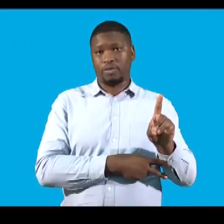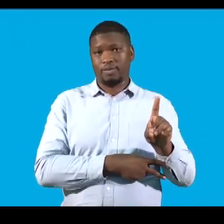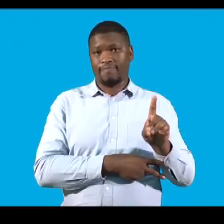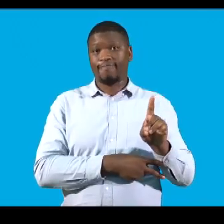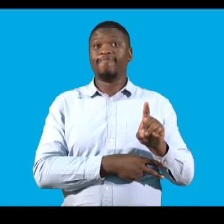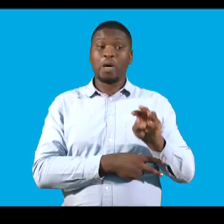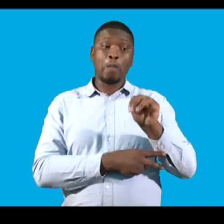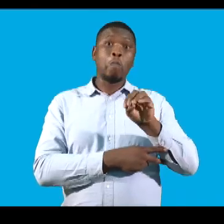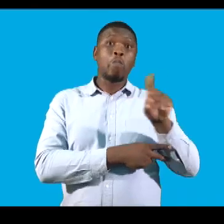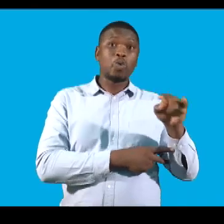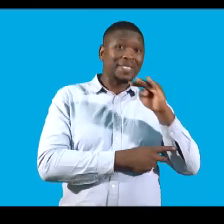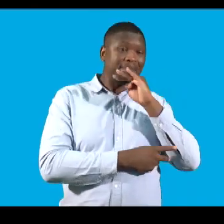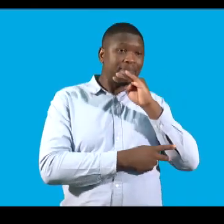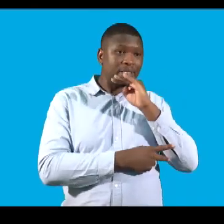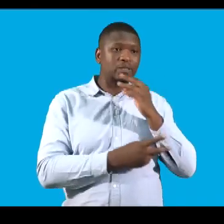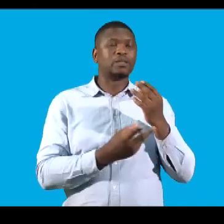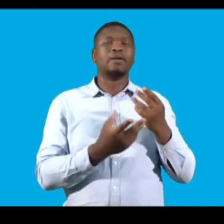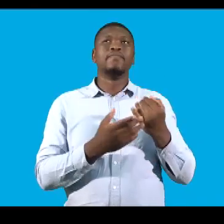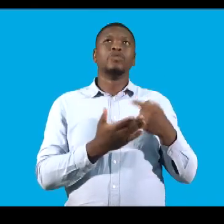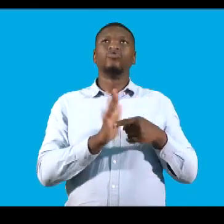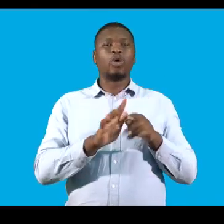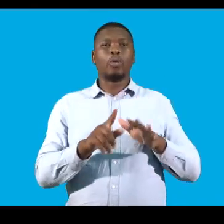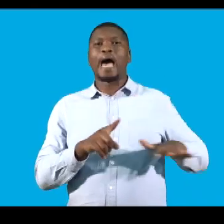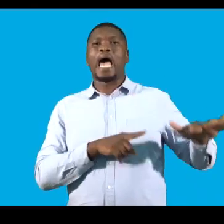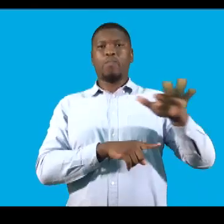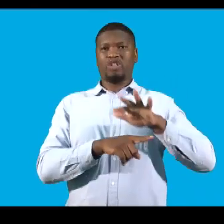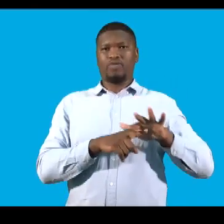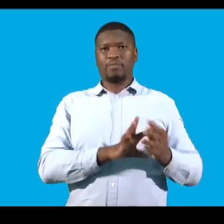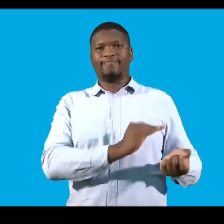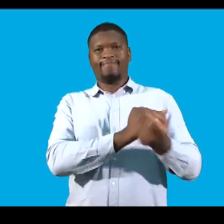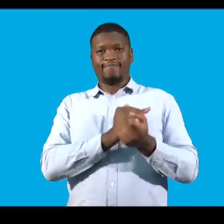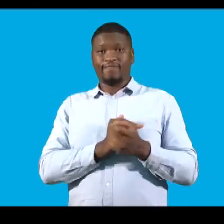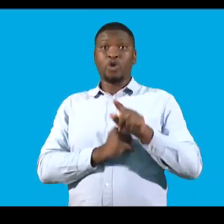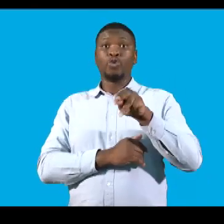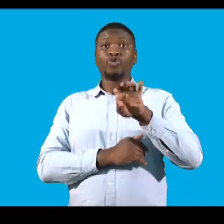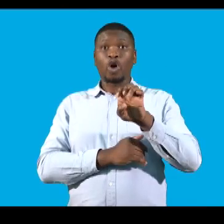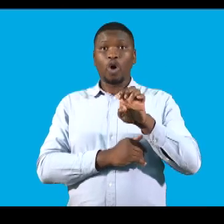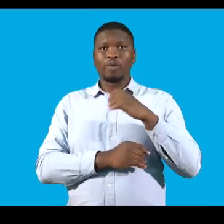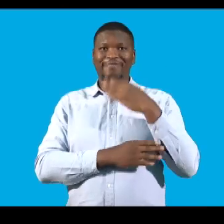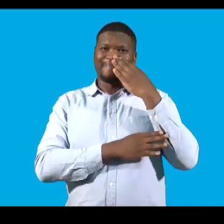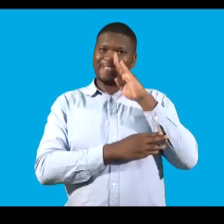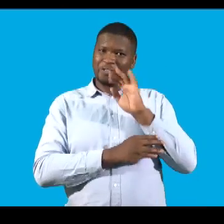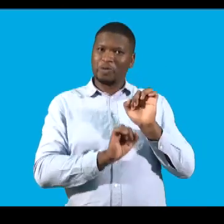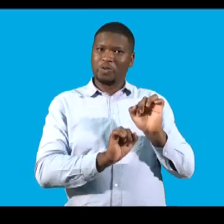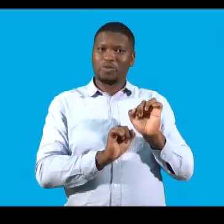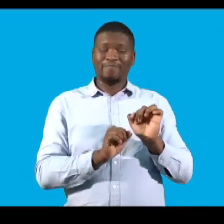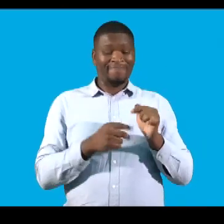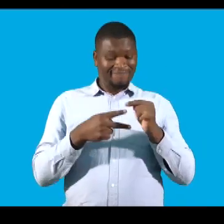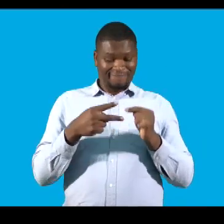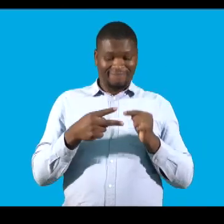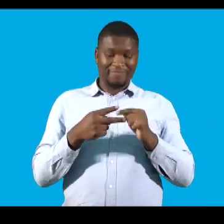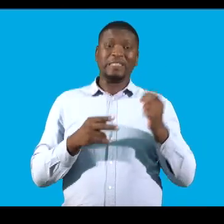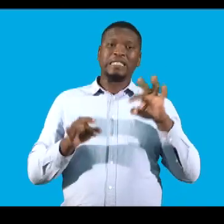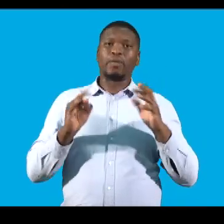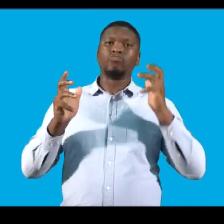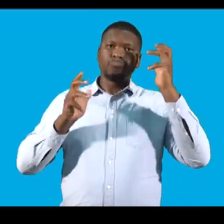said. Mood, which implies the atmosphere that is created by the words. These concepts are often